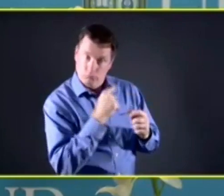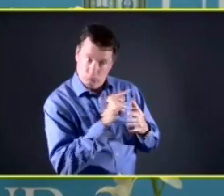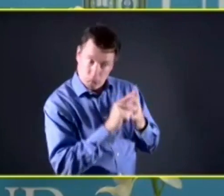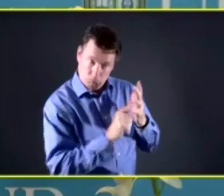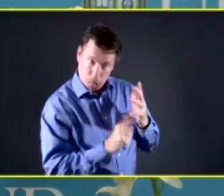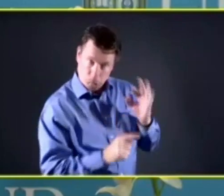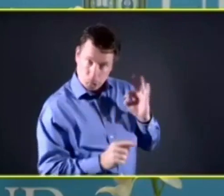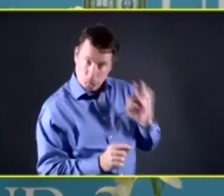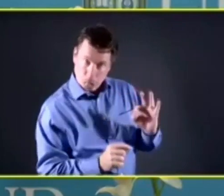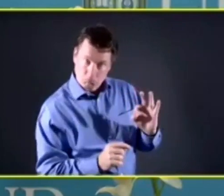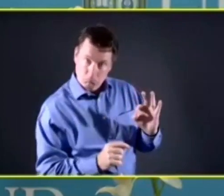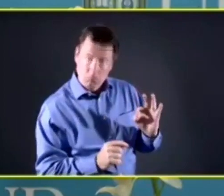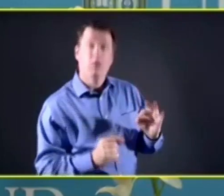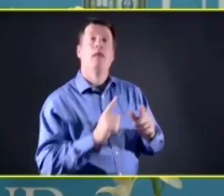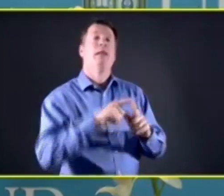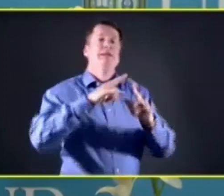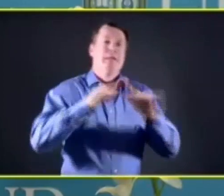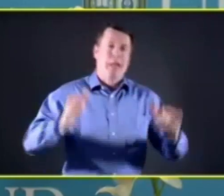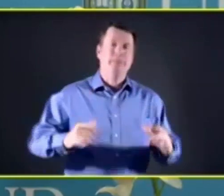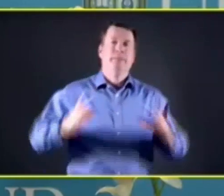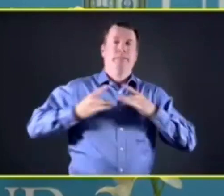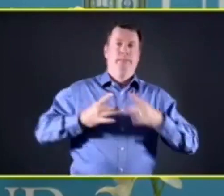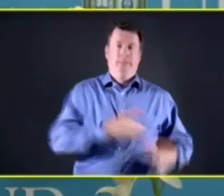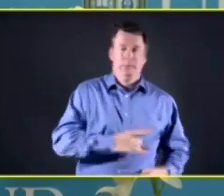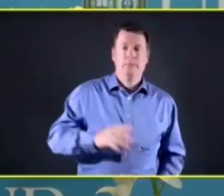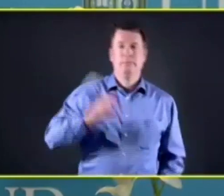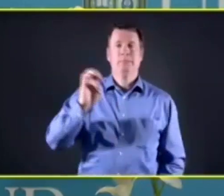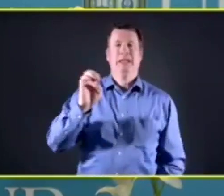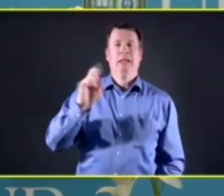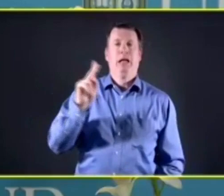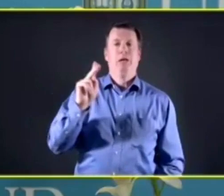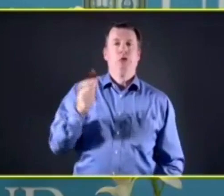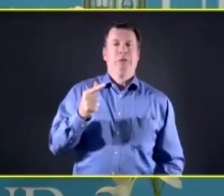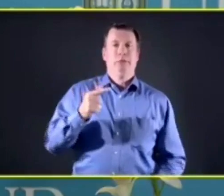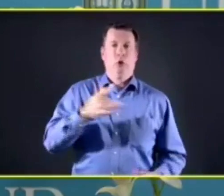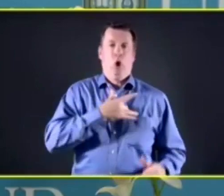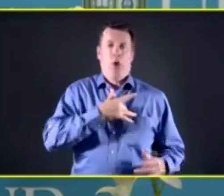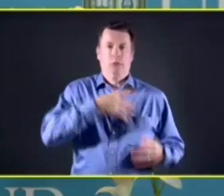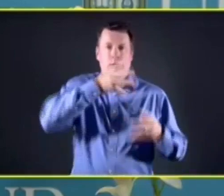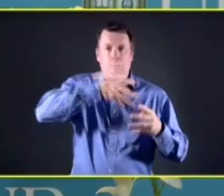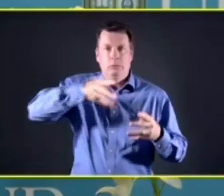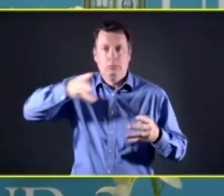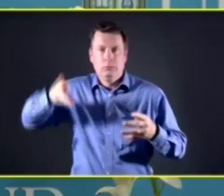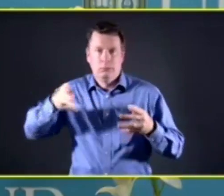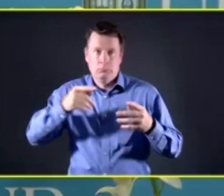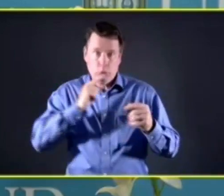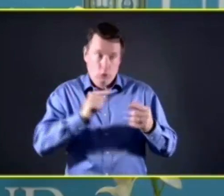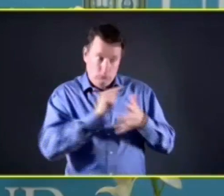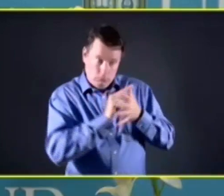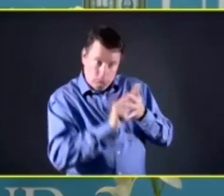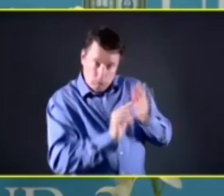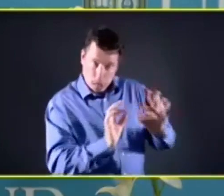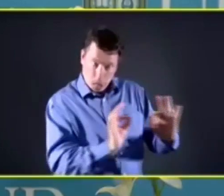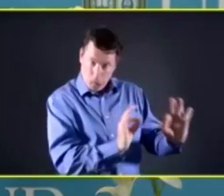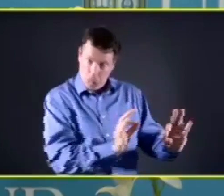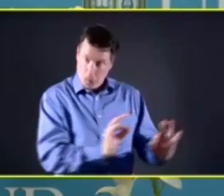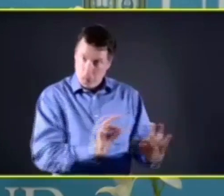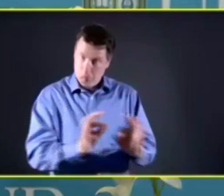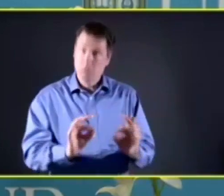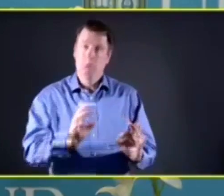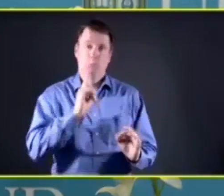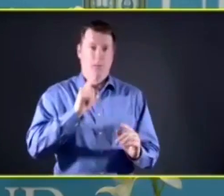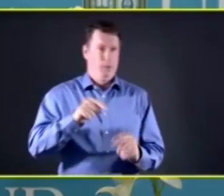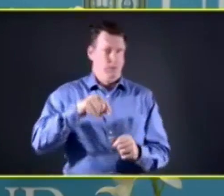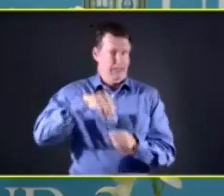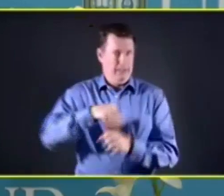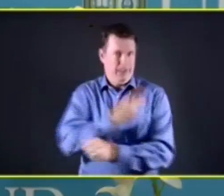inpatient study. Then the outpatient study, we're finding people that aren't admitted to the hospital but have tested positive. You know, we're hoping you'll help